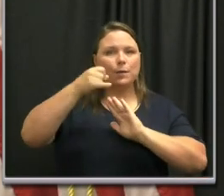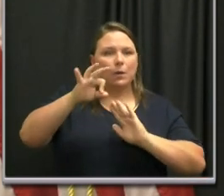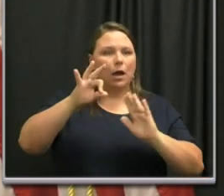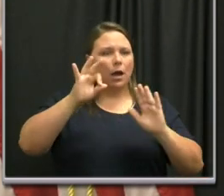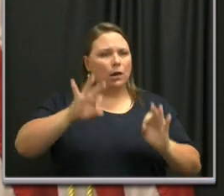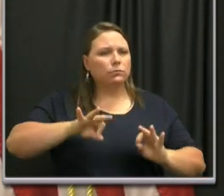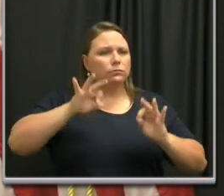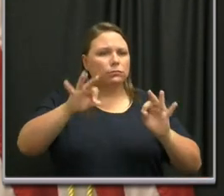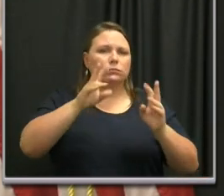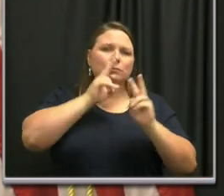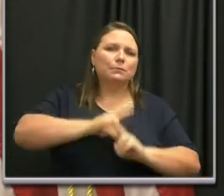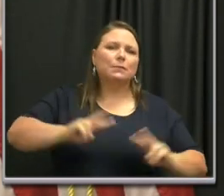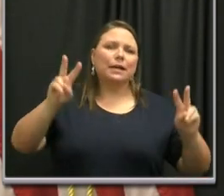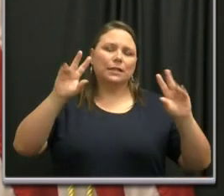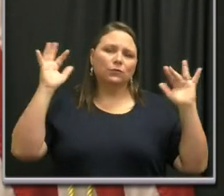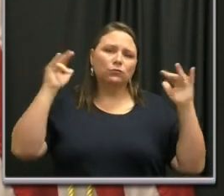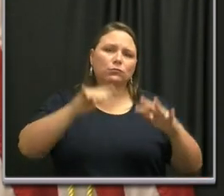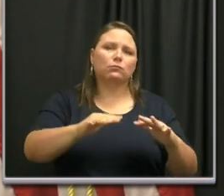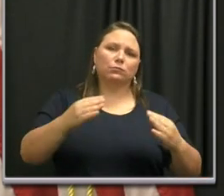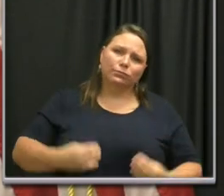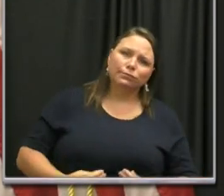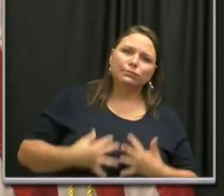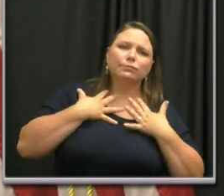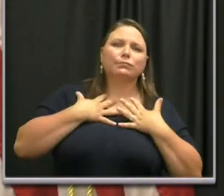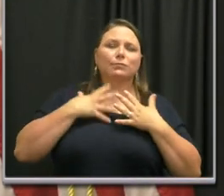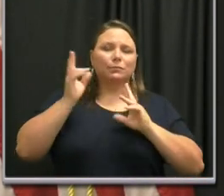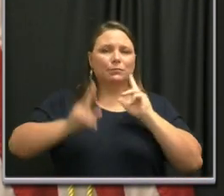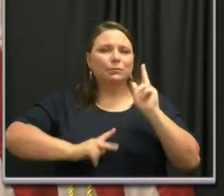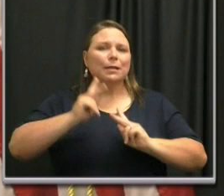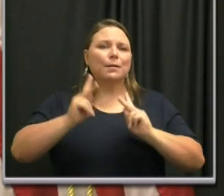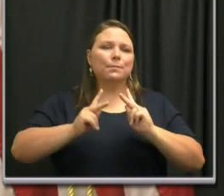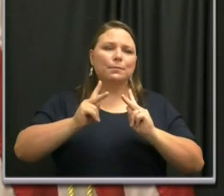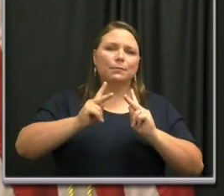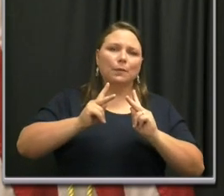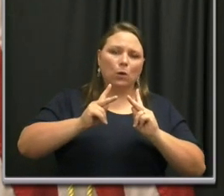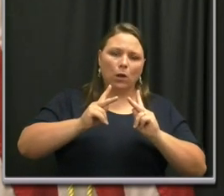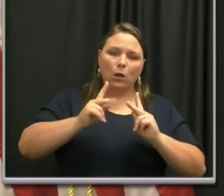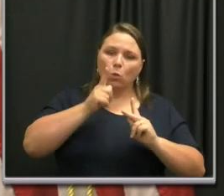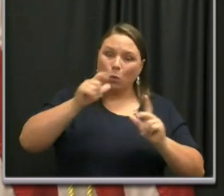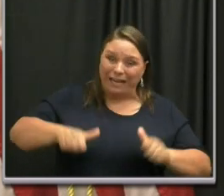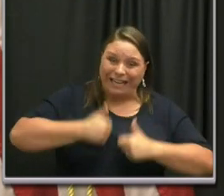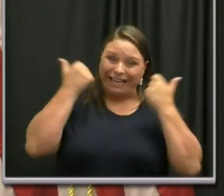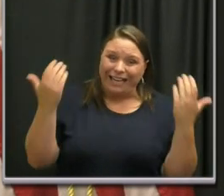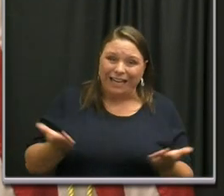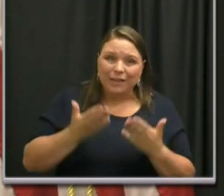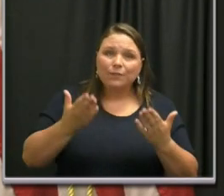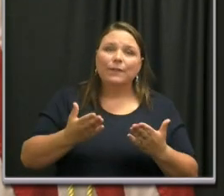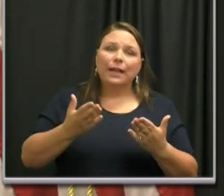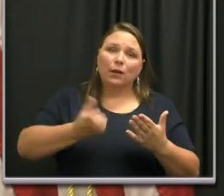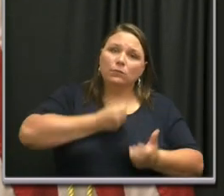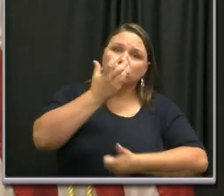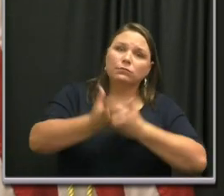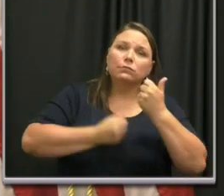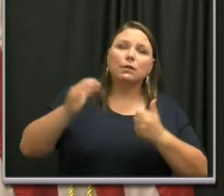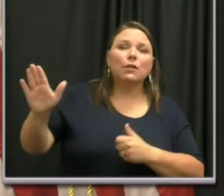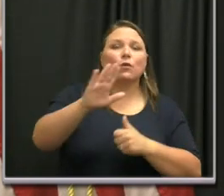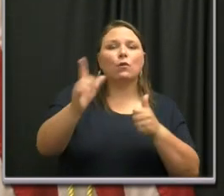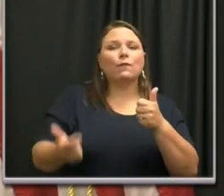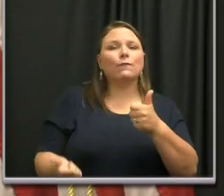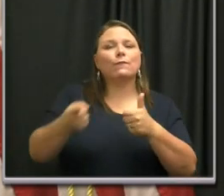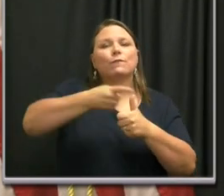was peaceful and that was inspiring and that was people's residents exercising their First Amendment rights.